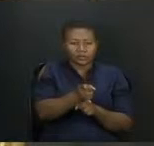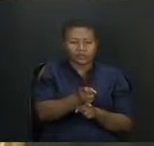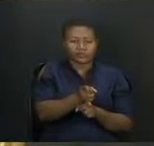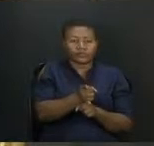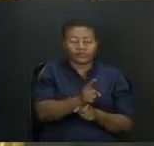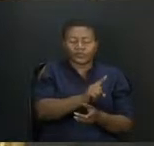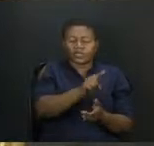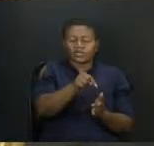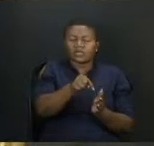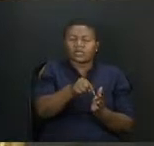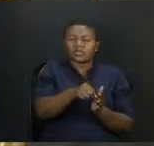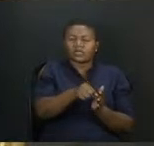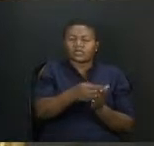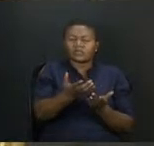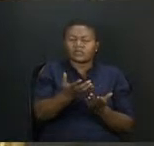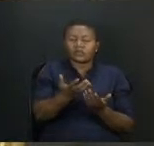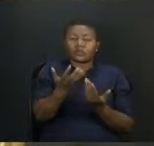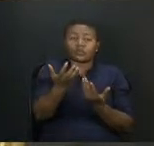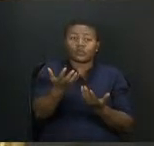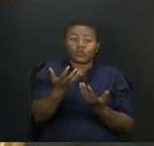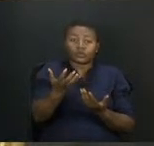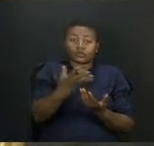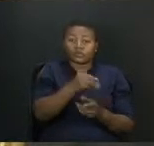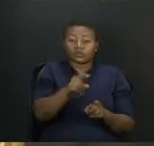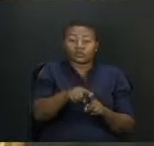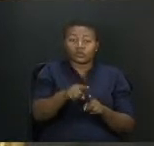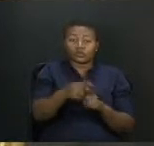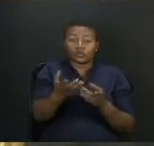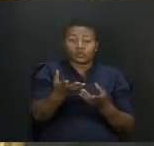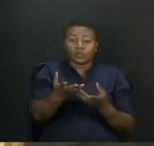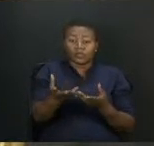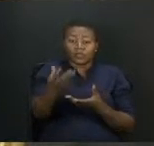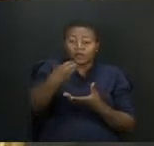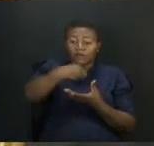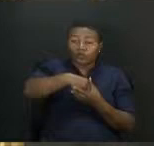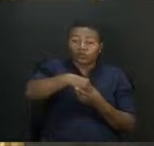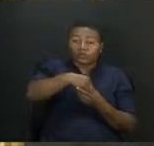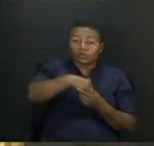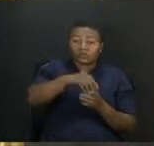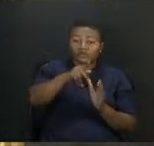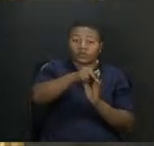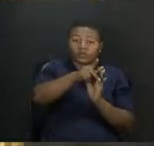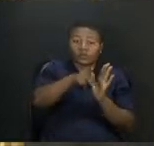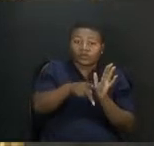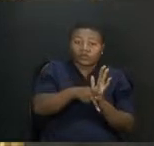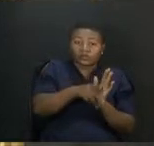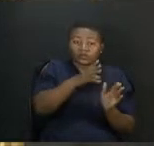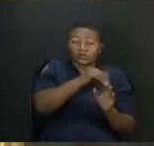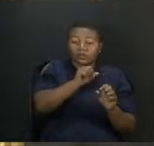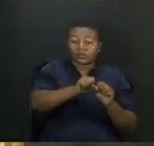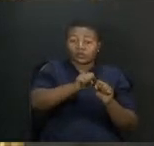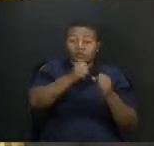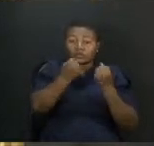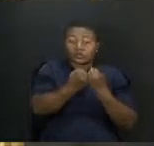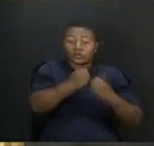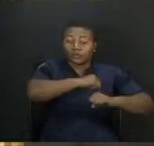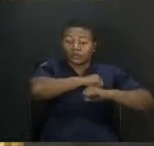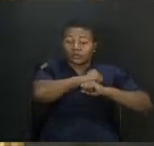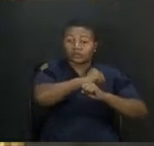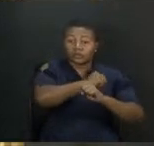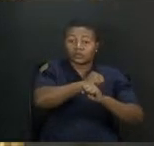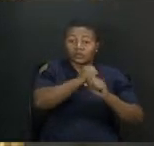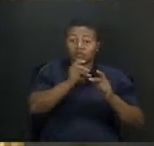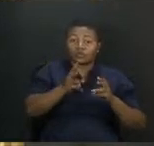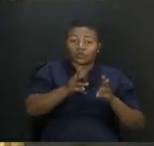the need to urgently implement inclusive policies and social protection systems to